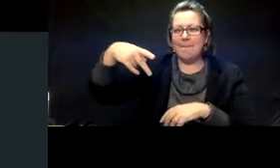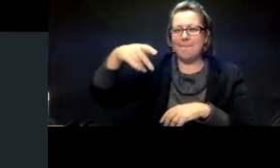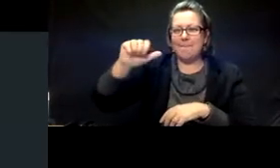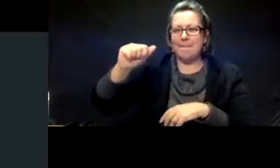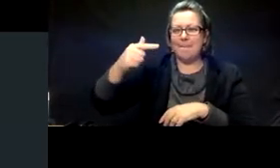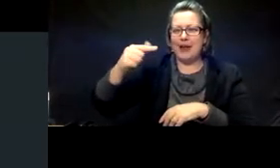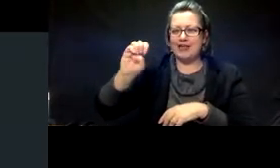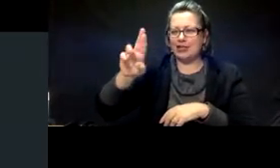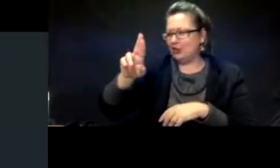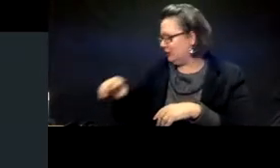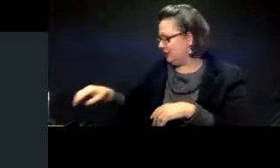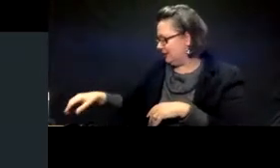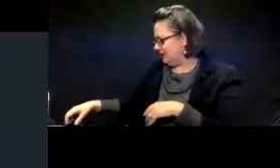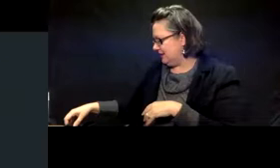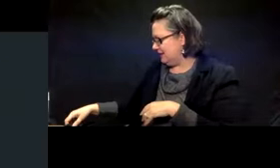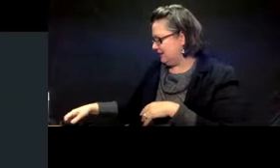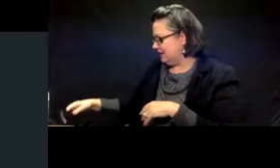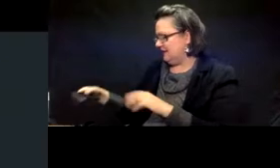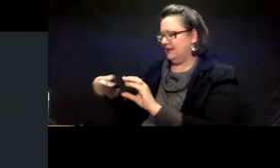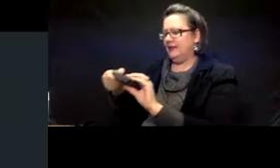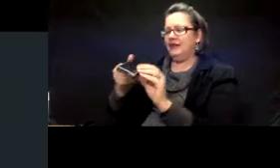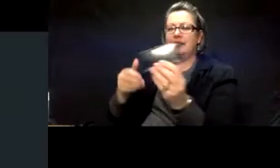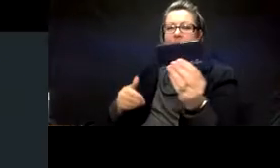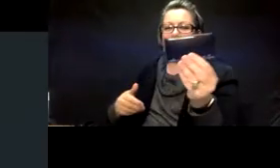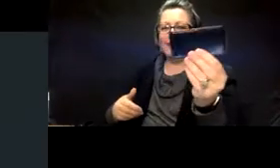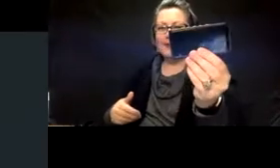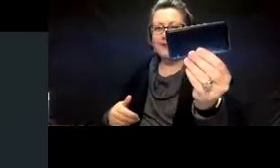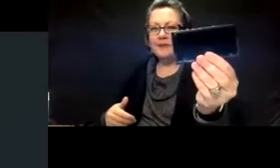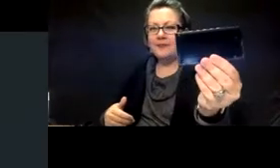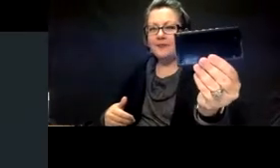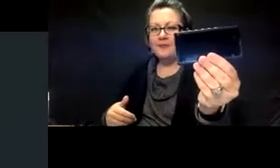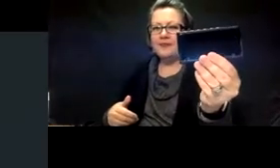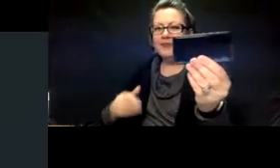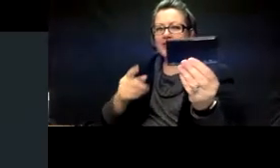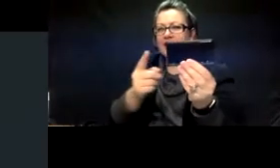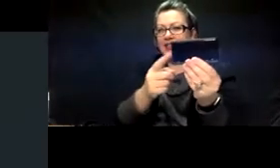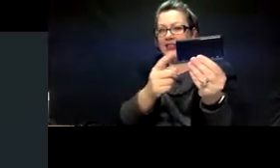black square? It looks like a pager.